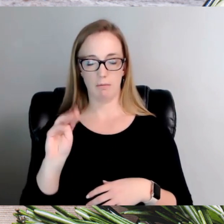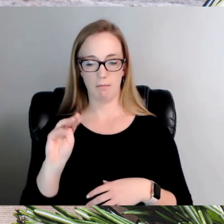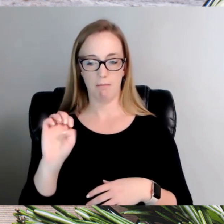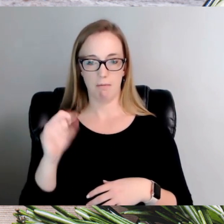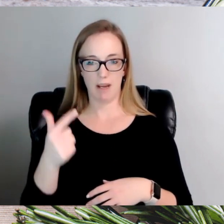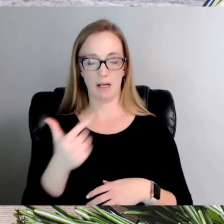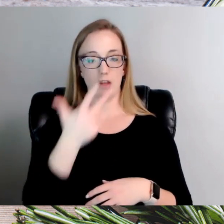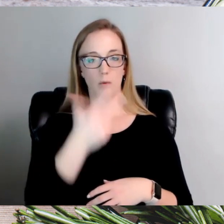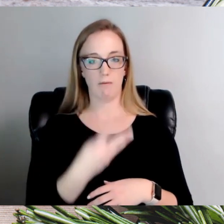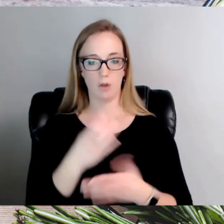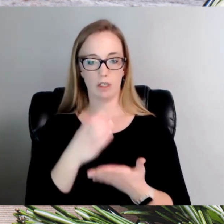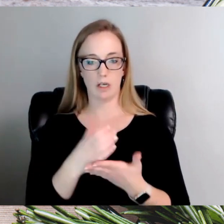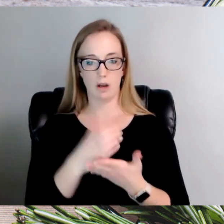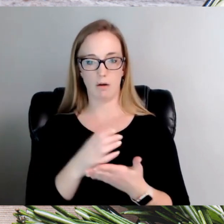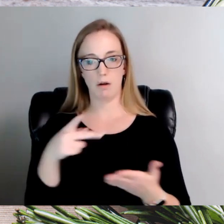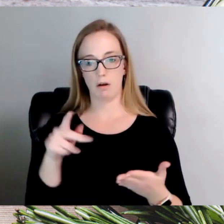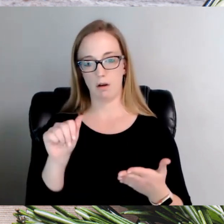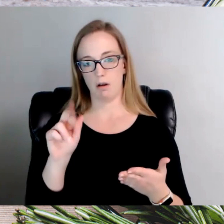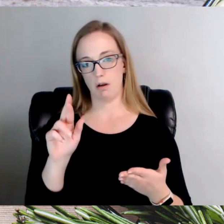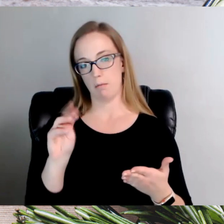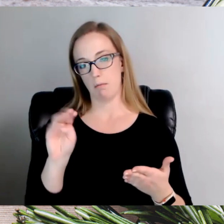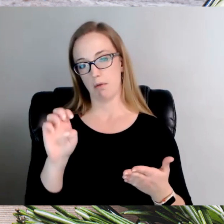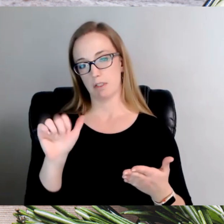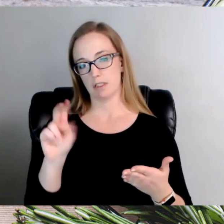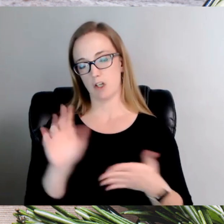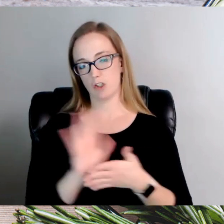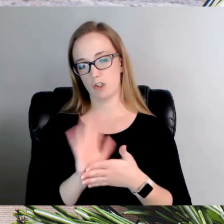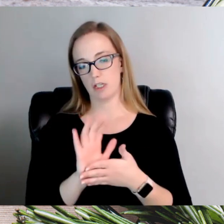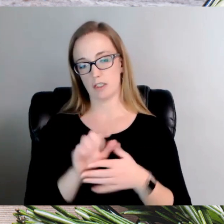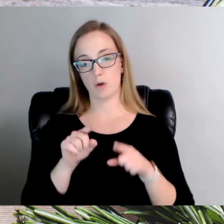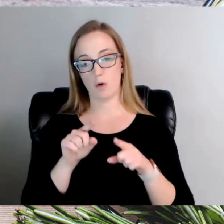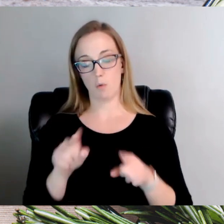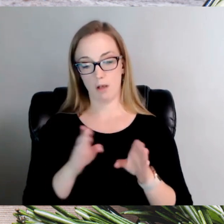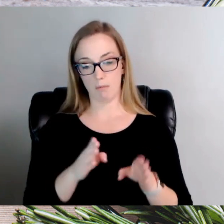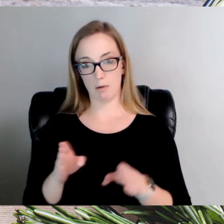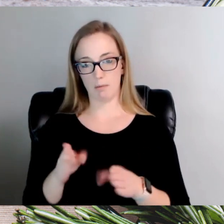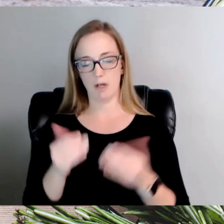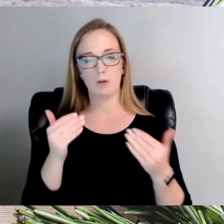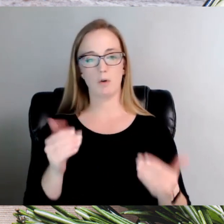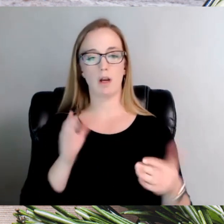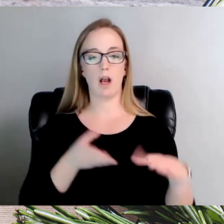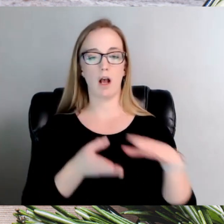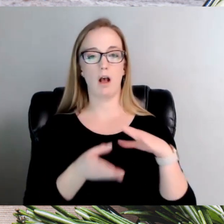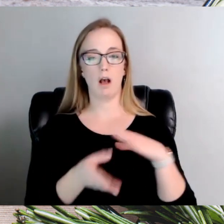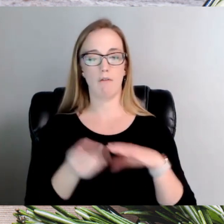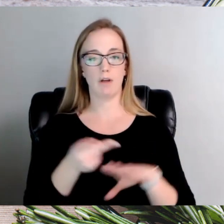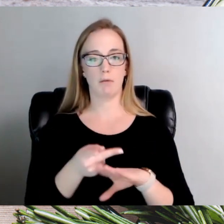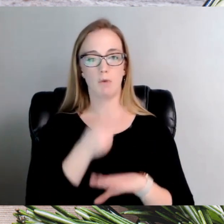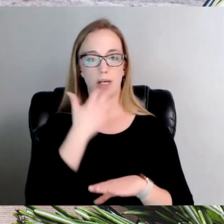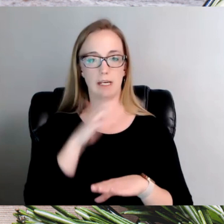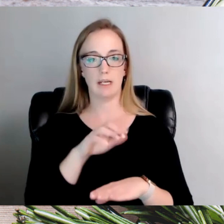cheese. While we're preparing our ingredients, preheat the oven to 425 degrees